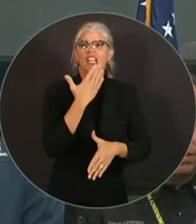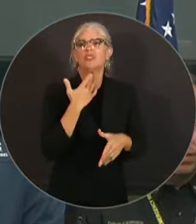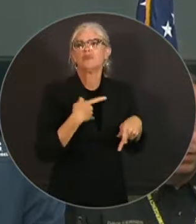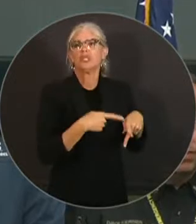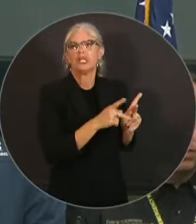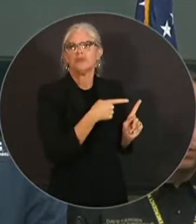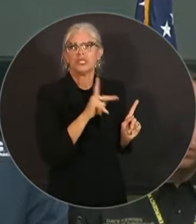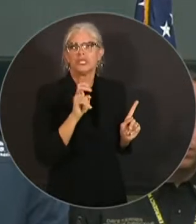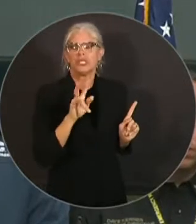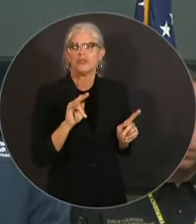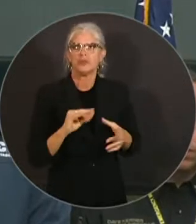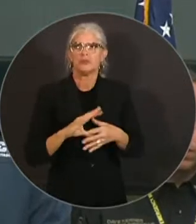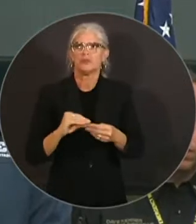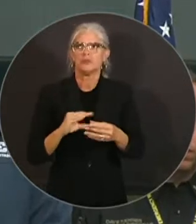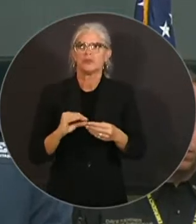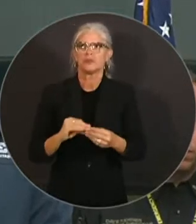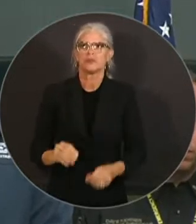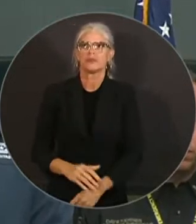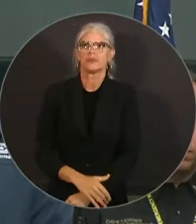Thank you, Governor.